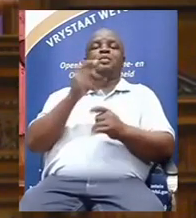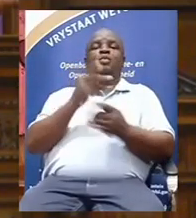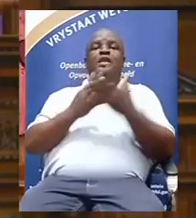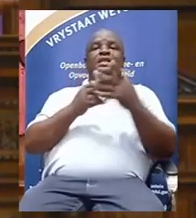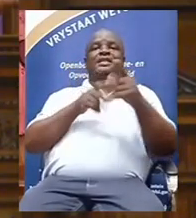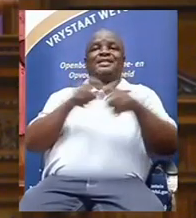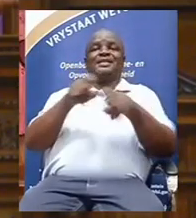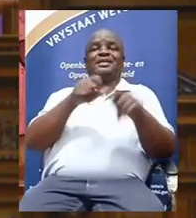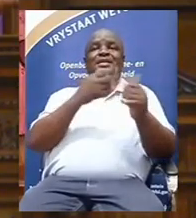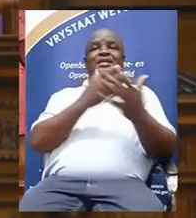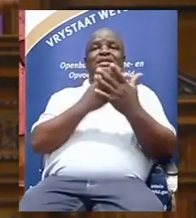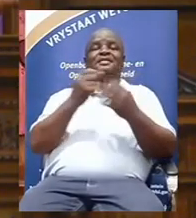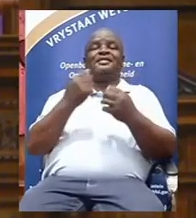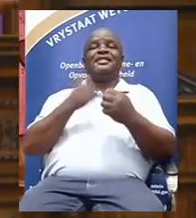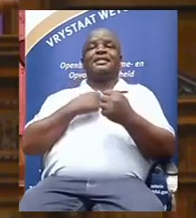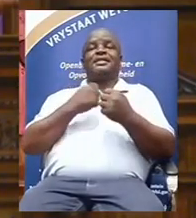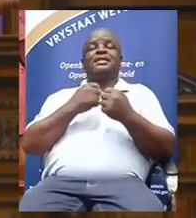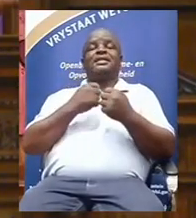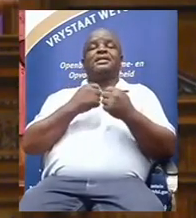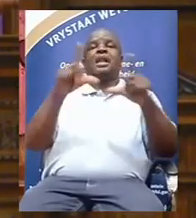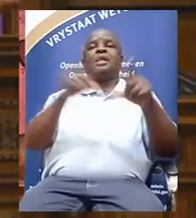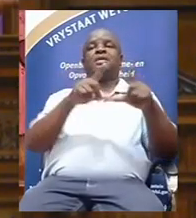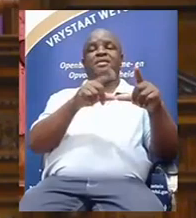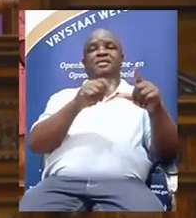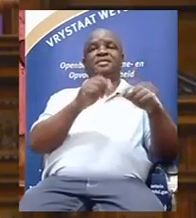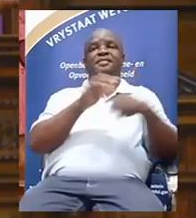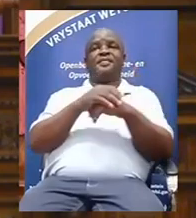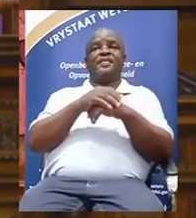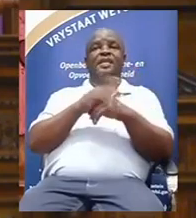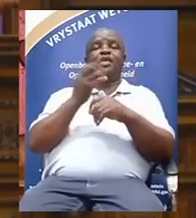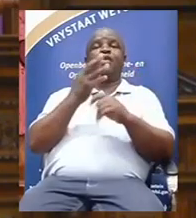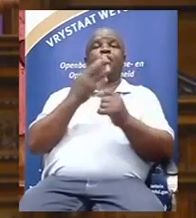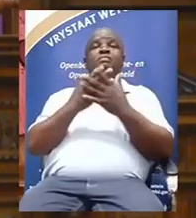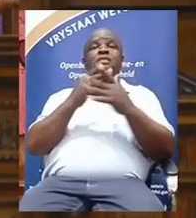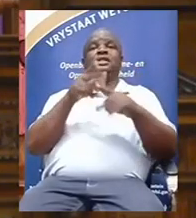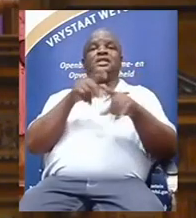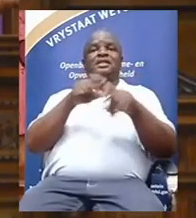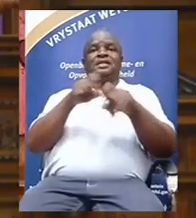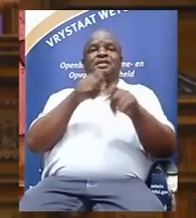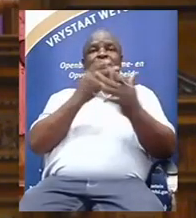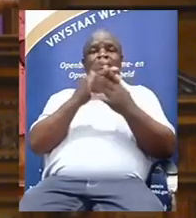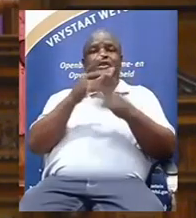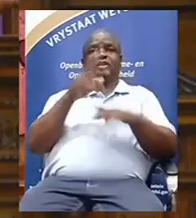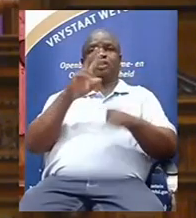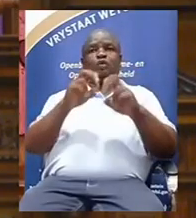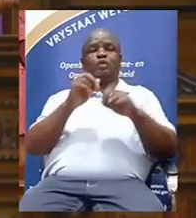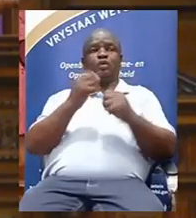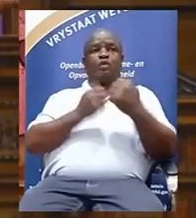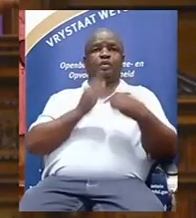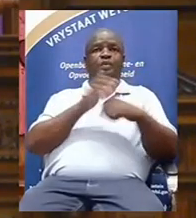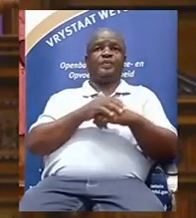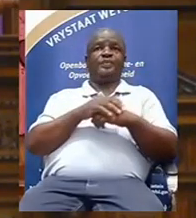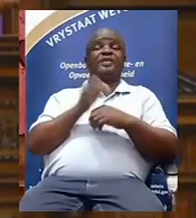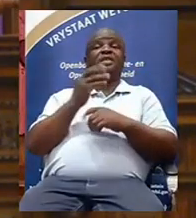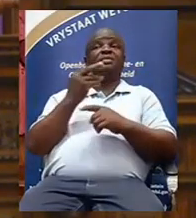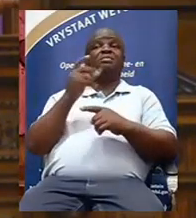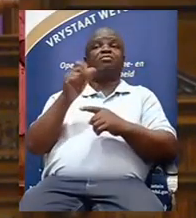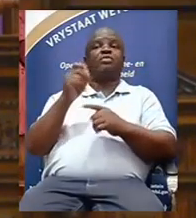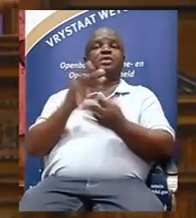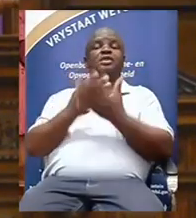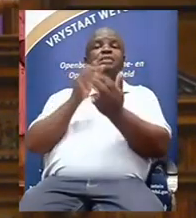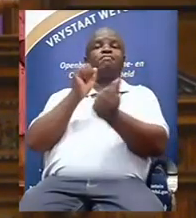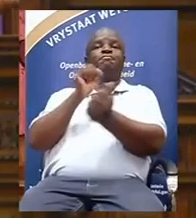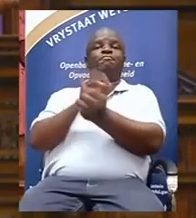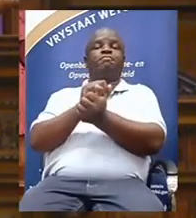driving licenses or an examiner of vehicles. If such person has been convicted of